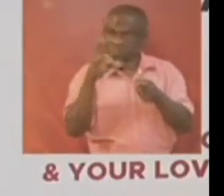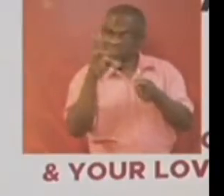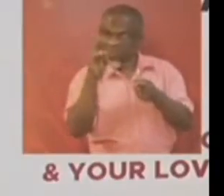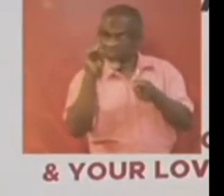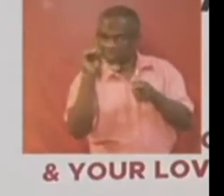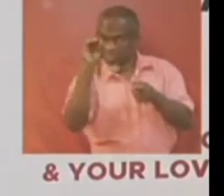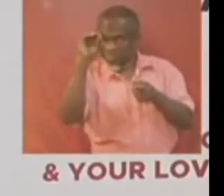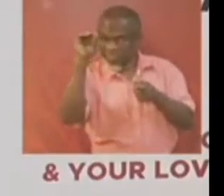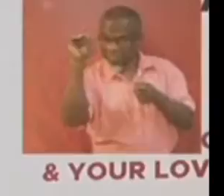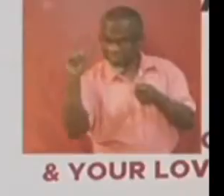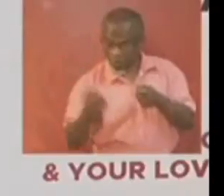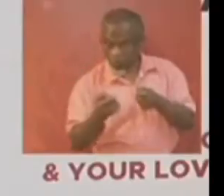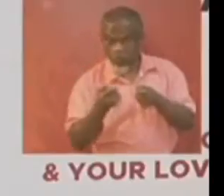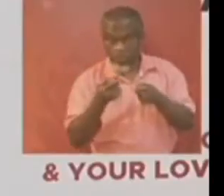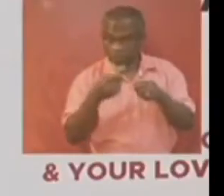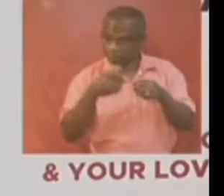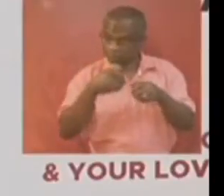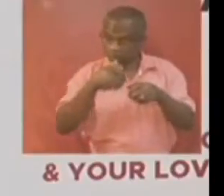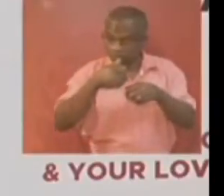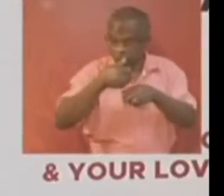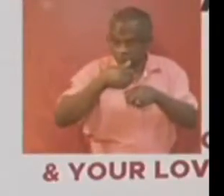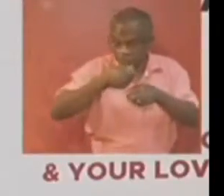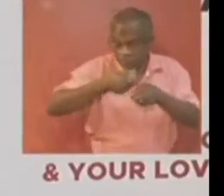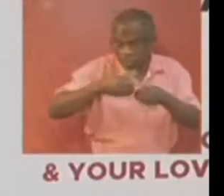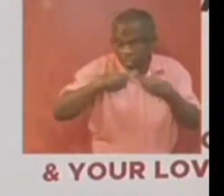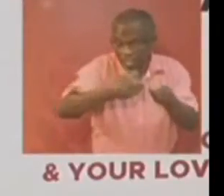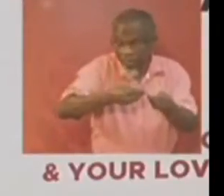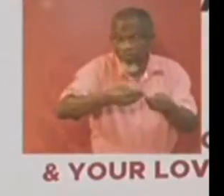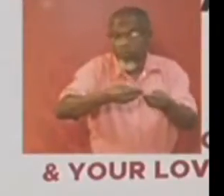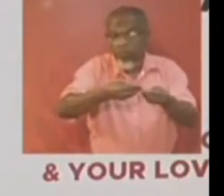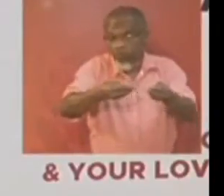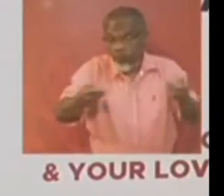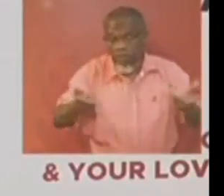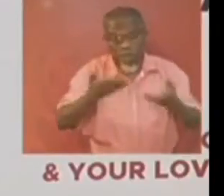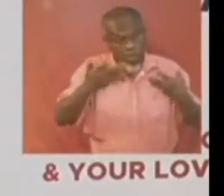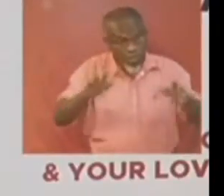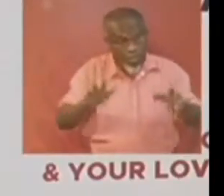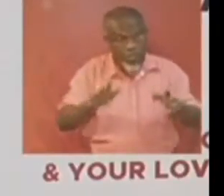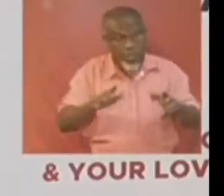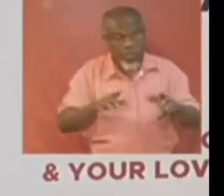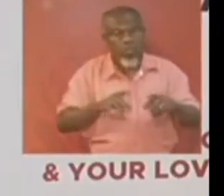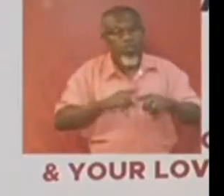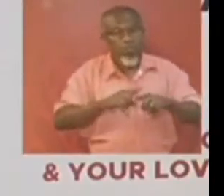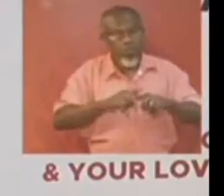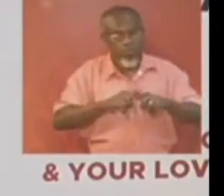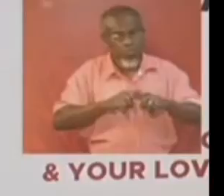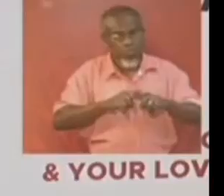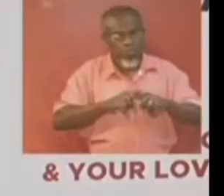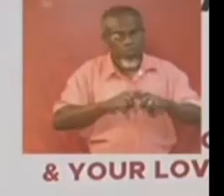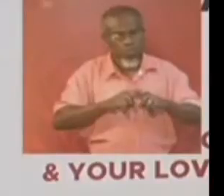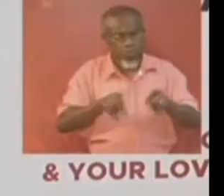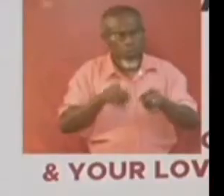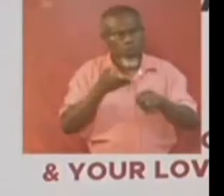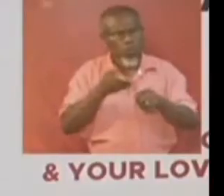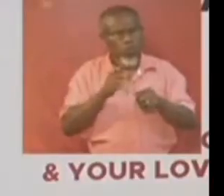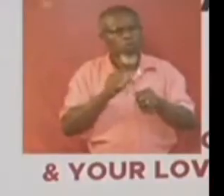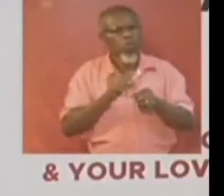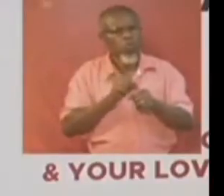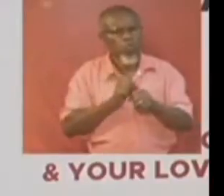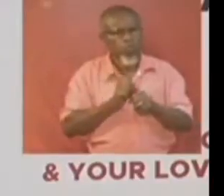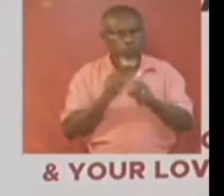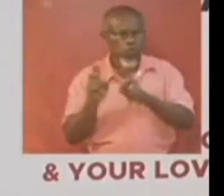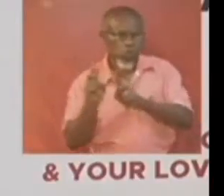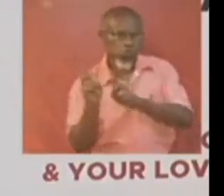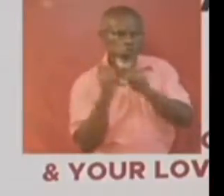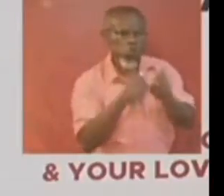and we are asking persons to have their vaccines administered by the first quarter